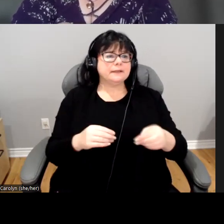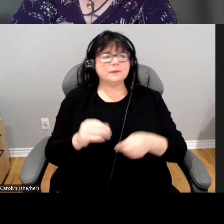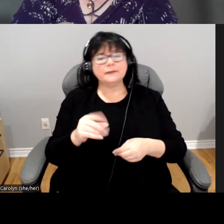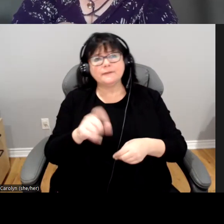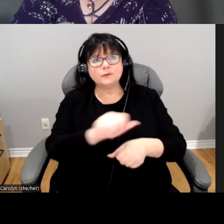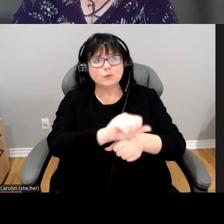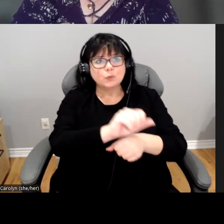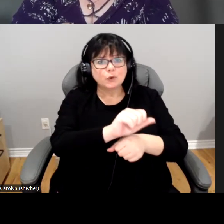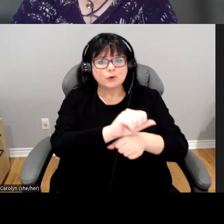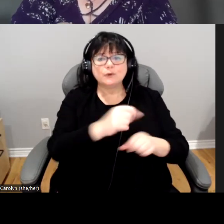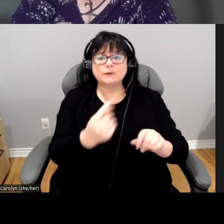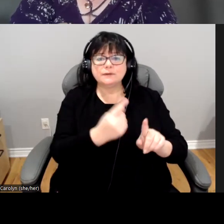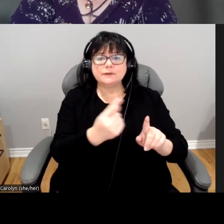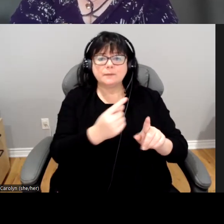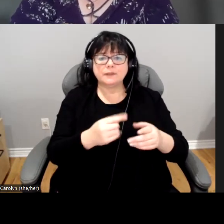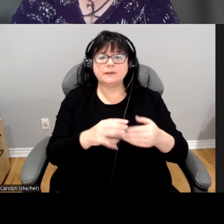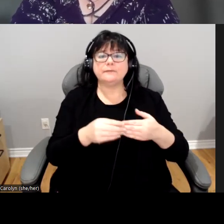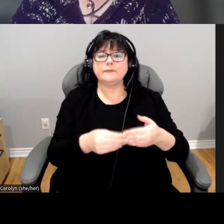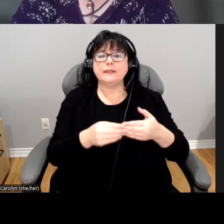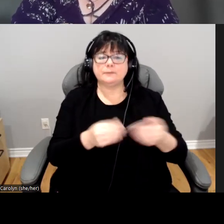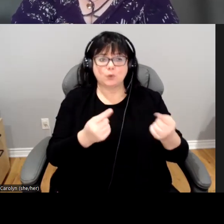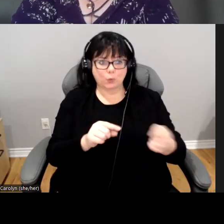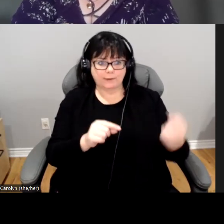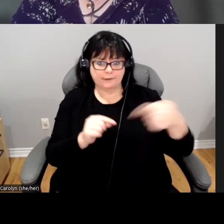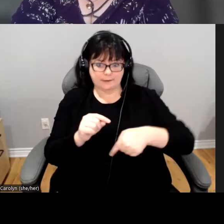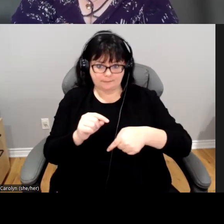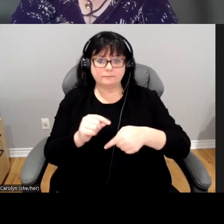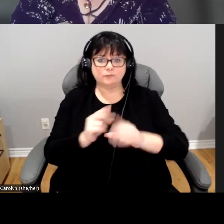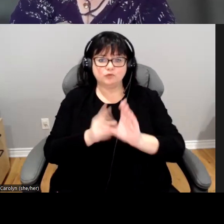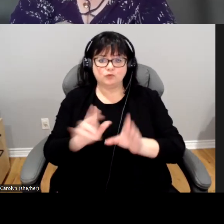in and be flexible. And then lastly,